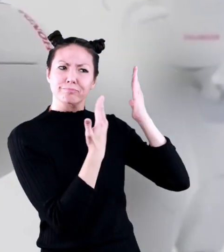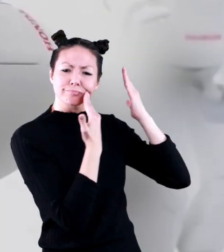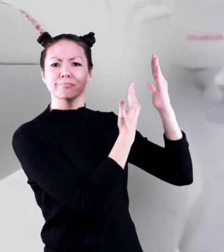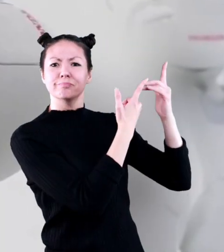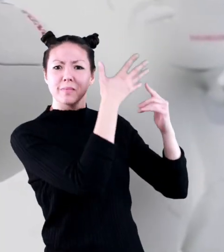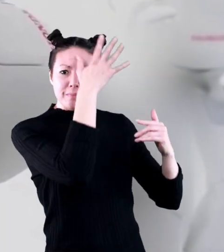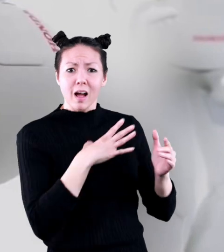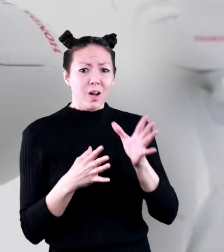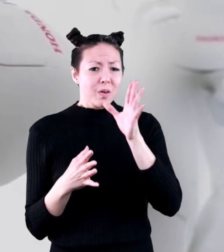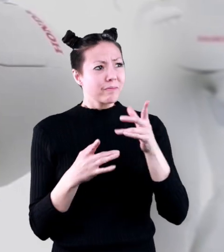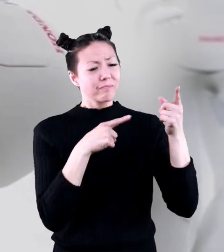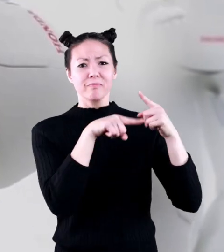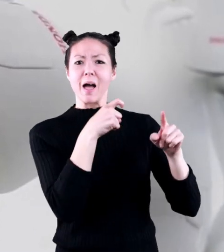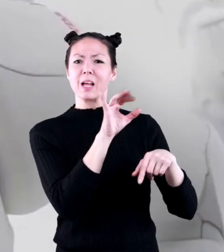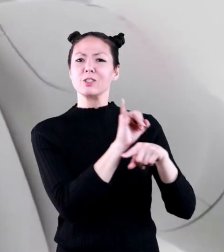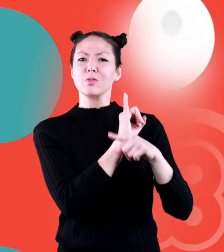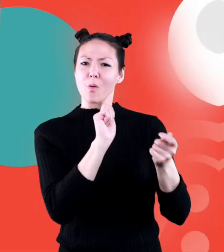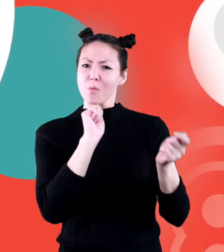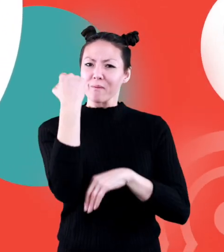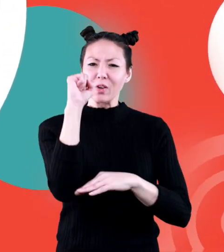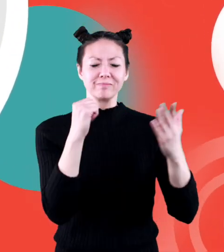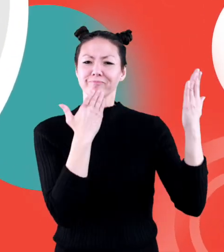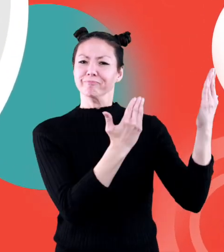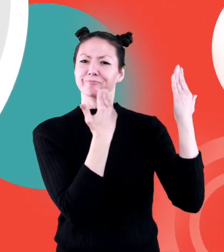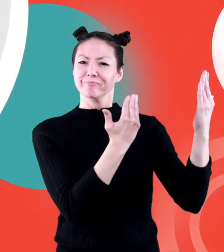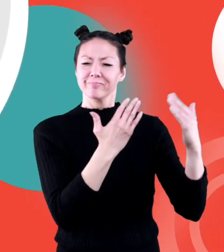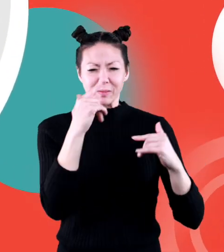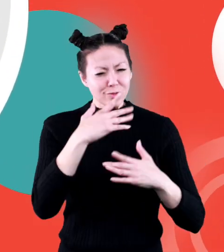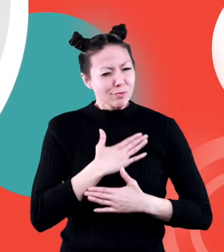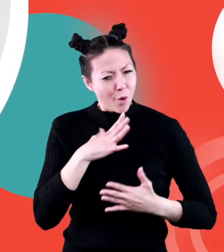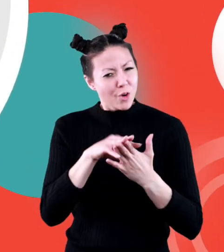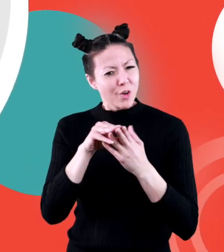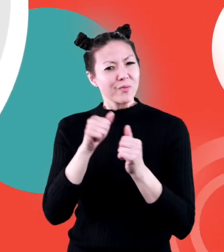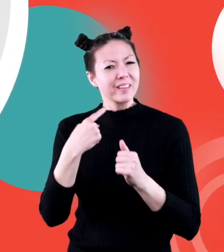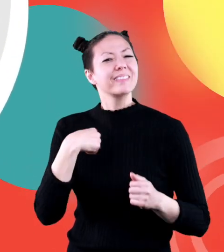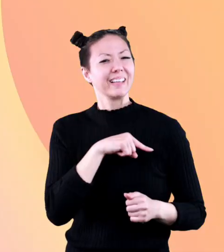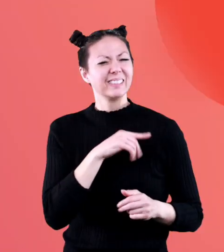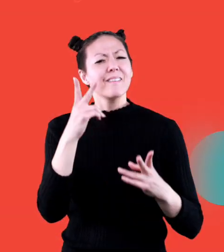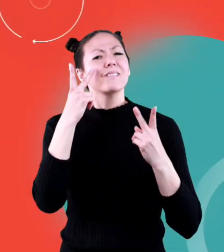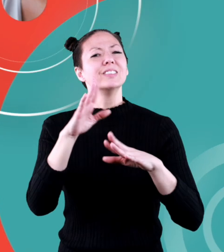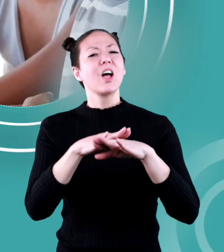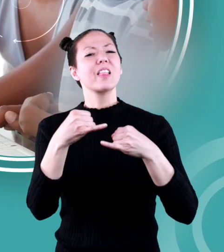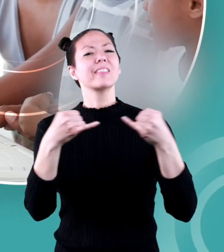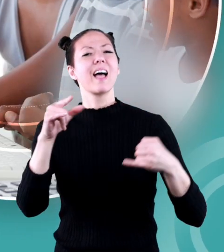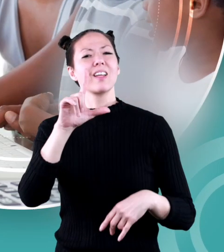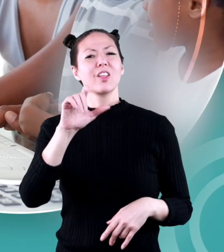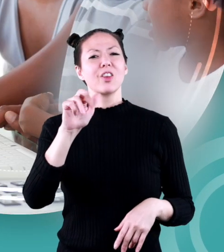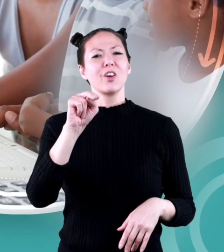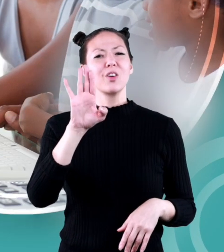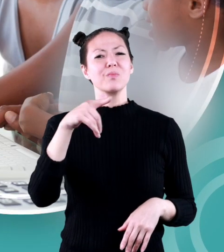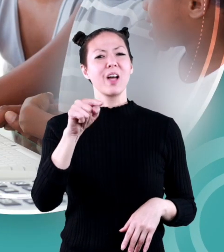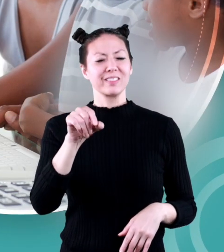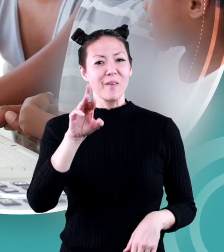of the Industrial Revolution. Hope you had fun learning with us. Visit us at